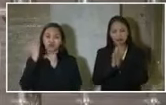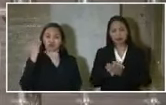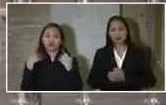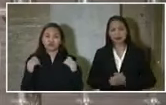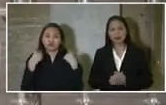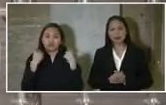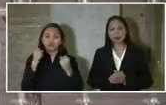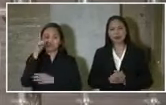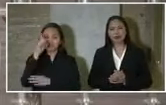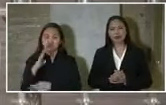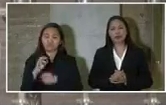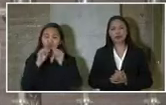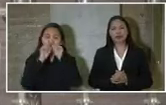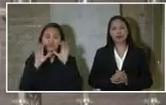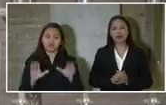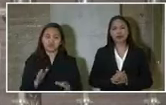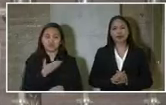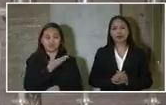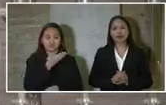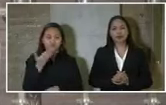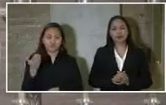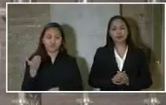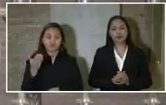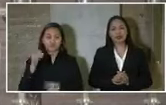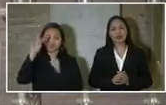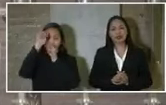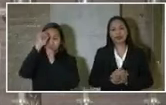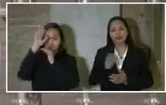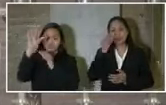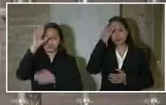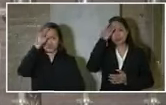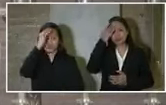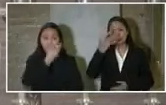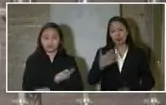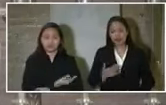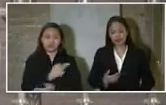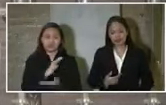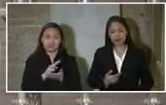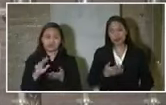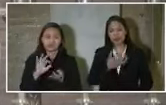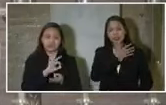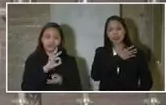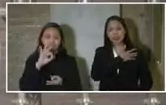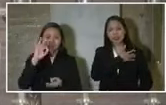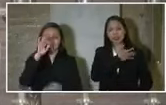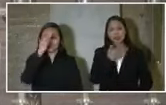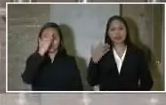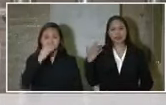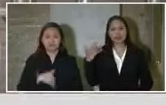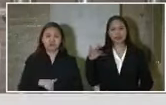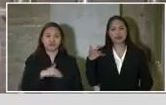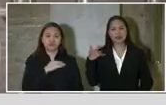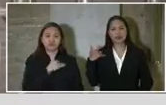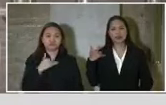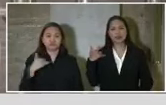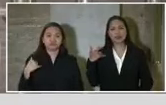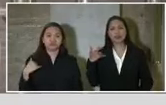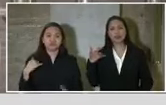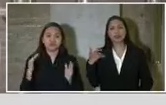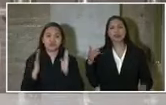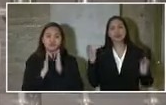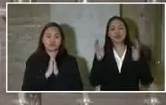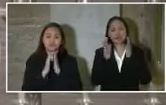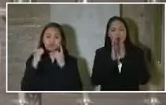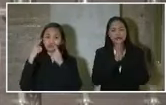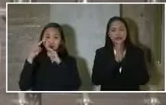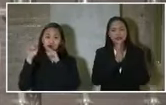Almighty God bless all of you, the Father and the Son and the Holy Spirit.